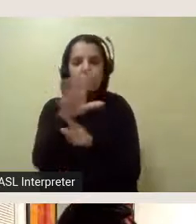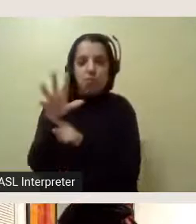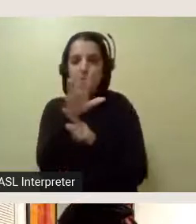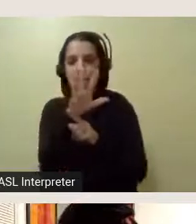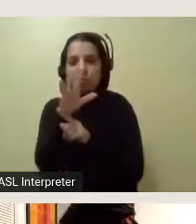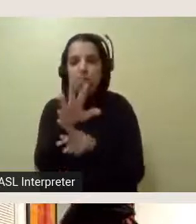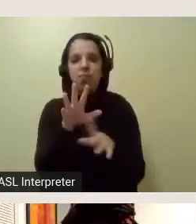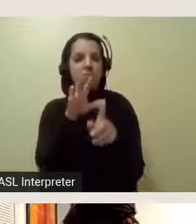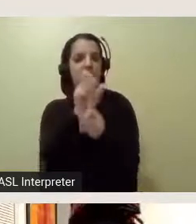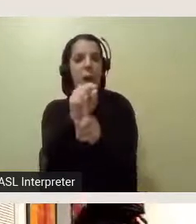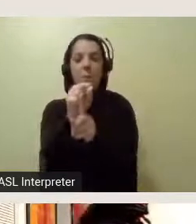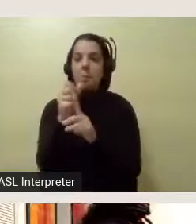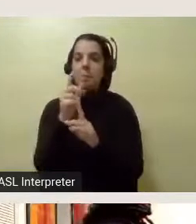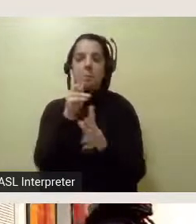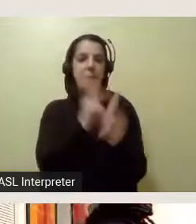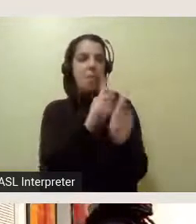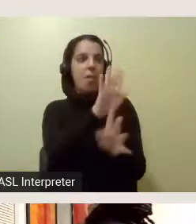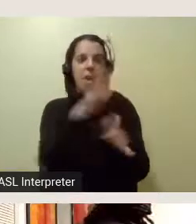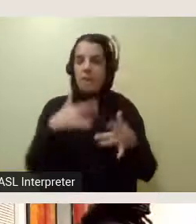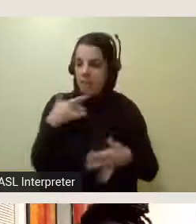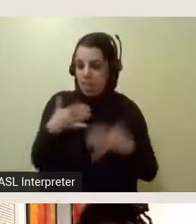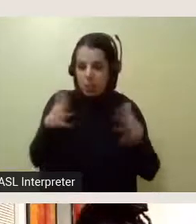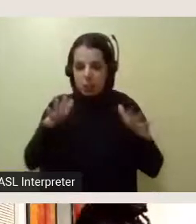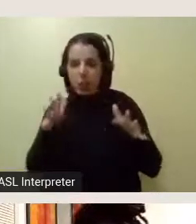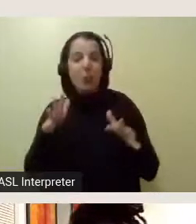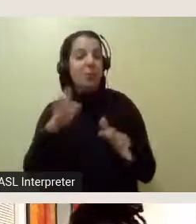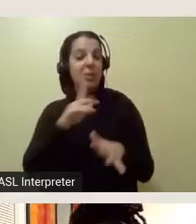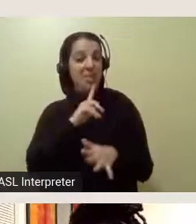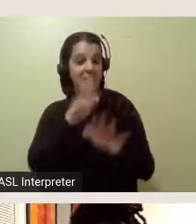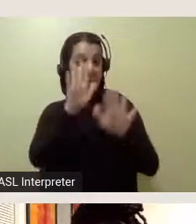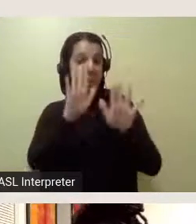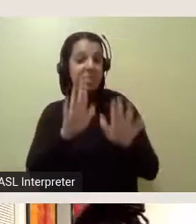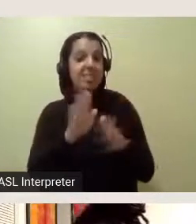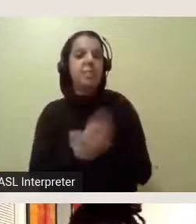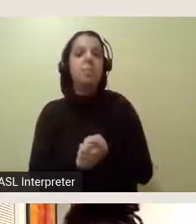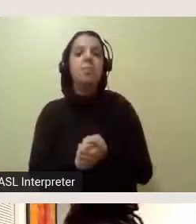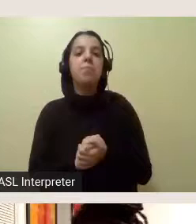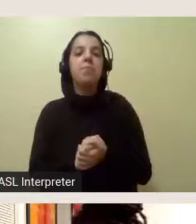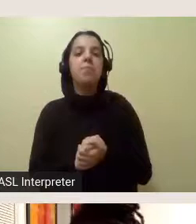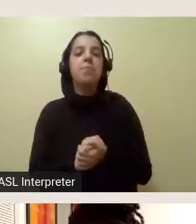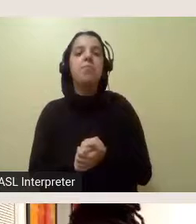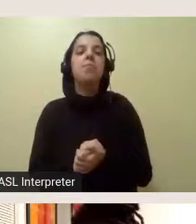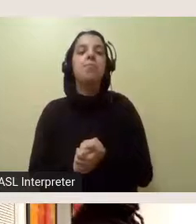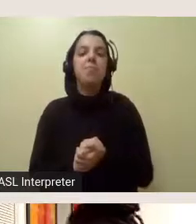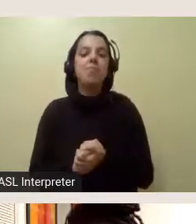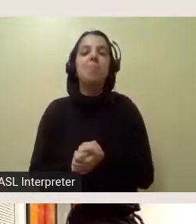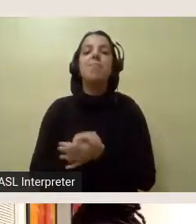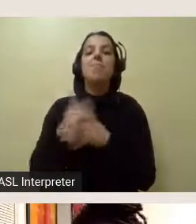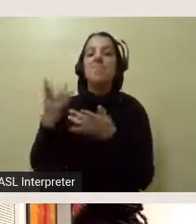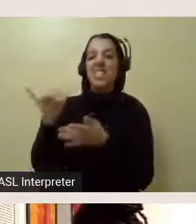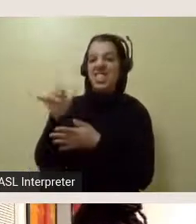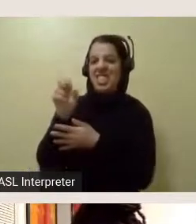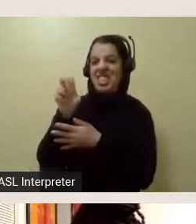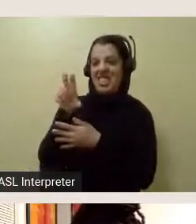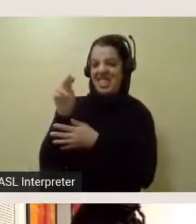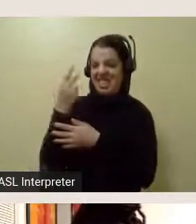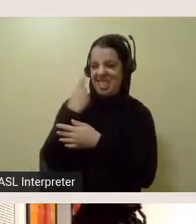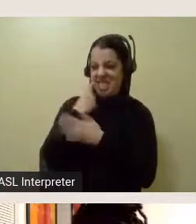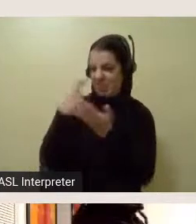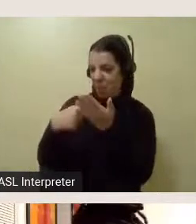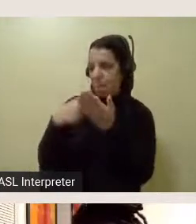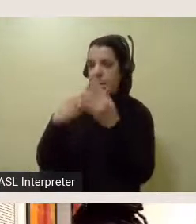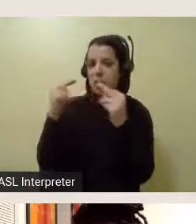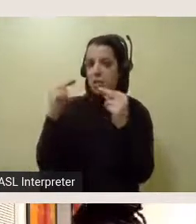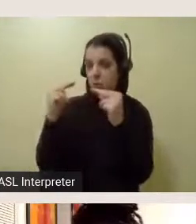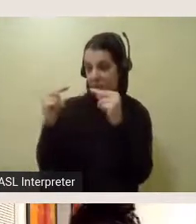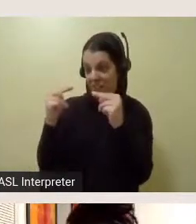Jason, you mentioned neutrality, and I think that's like an interesting point to pick up on. The filmmaking legacy that we've all kind of inherited is one that I think